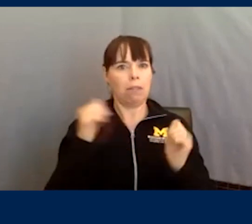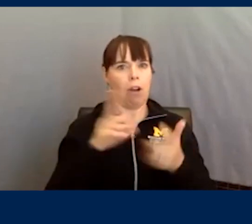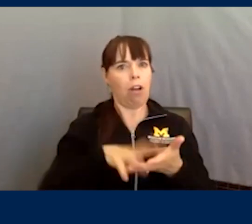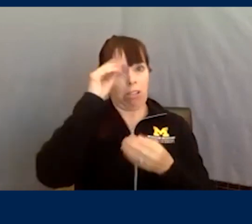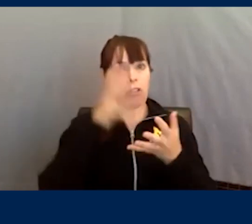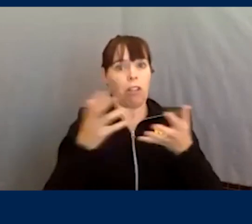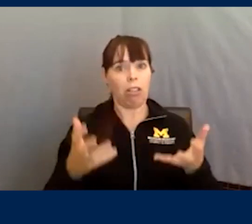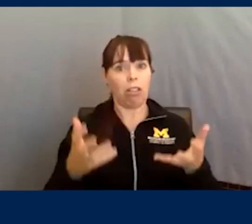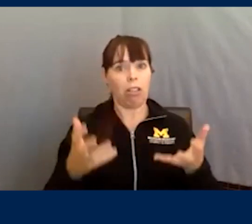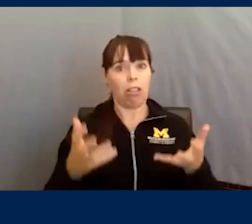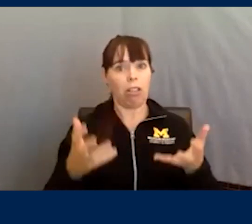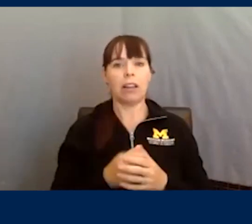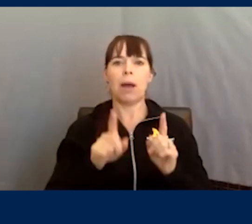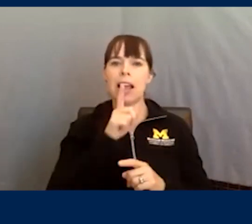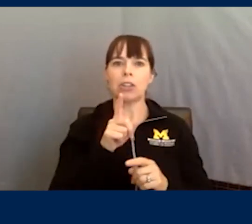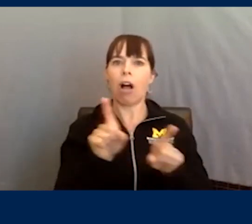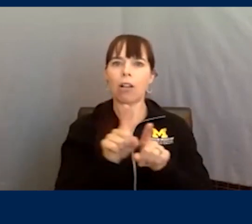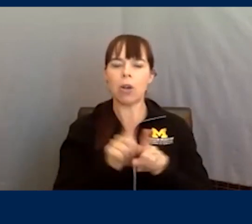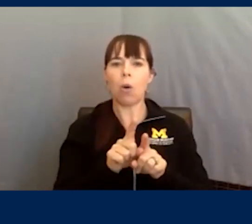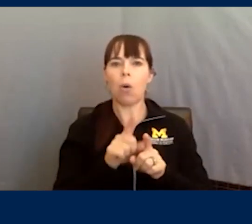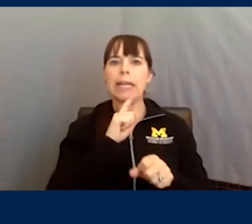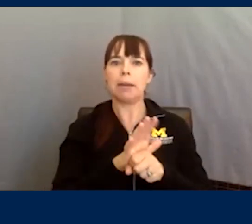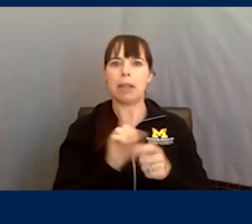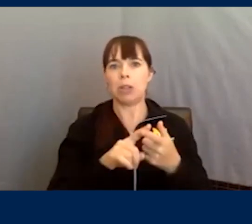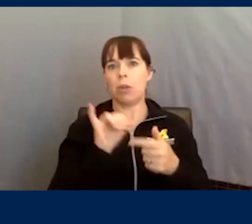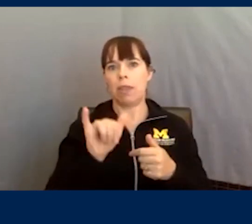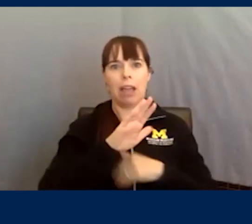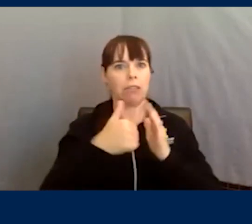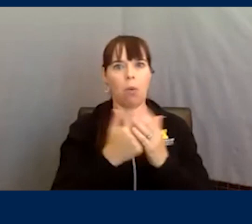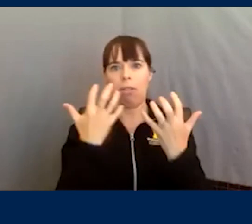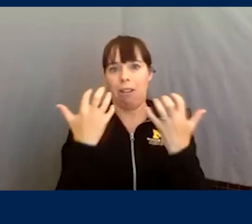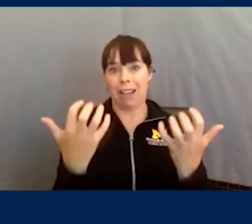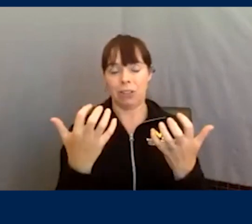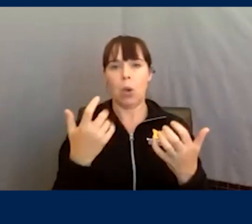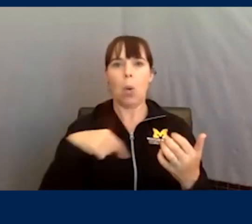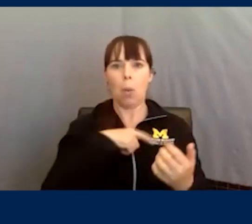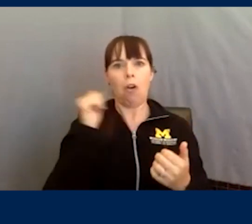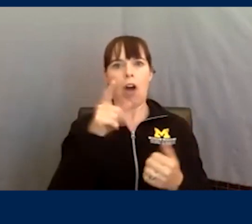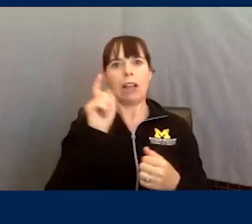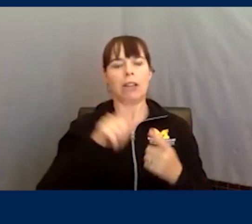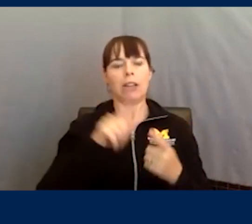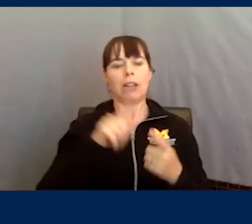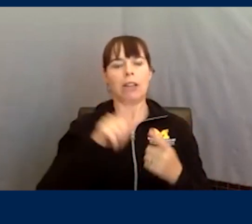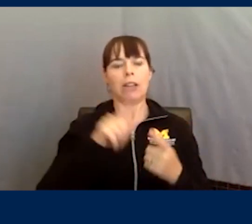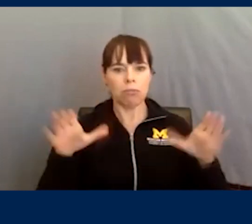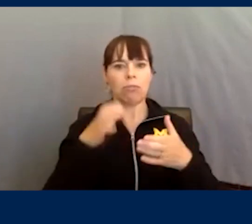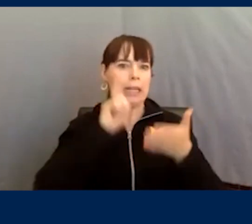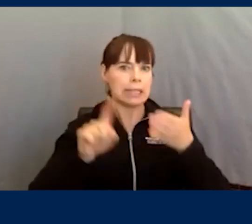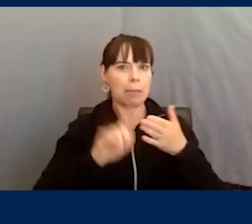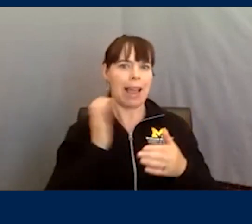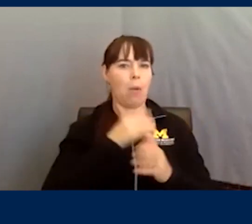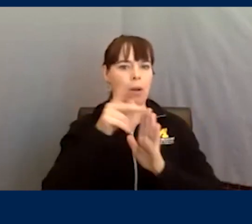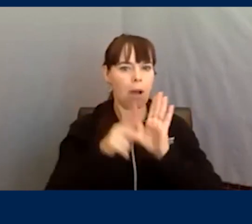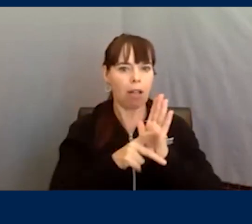lot. But I actually also commit to this entire audience that we all need to collectively examine our